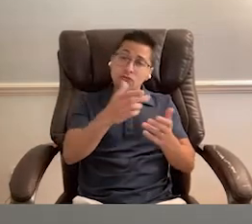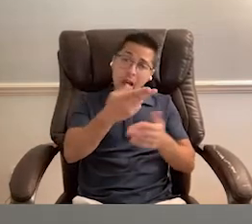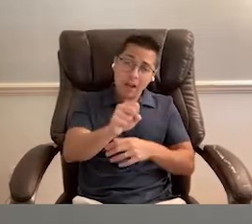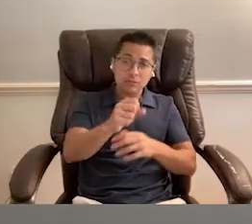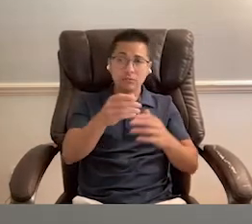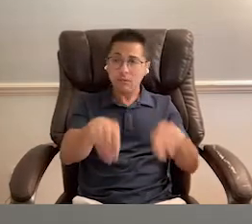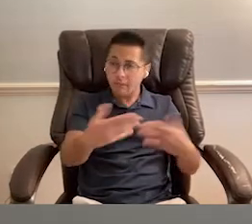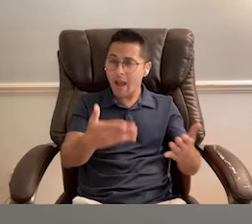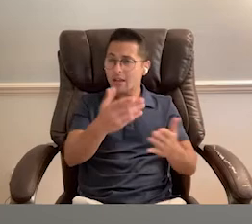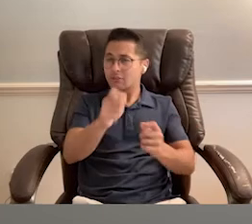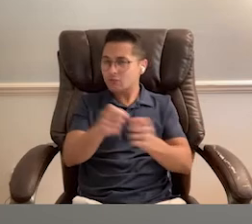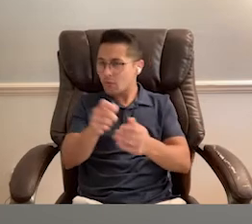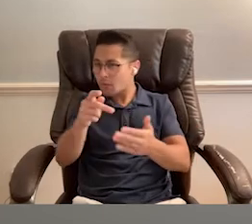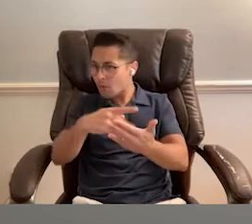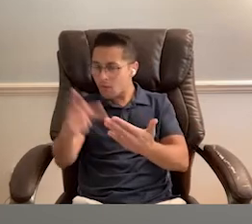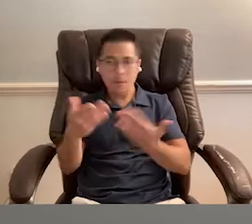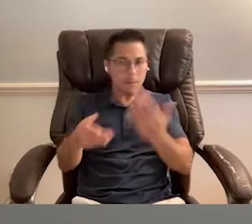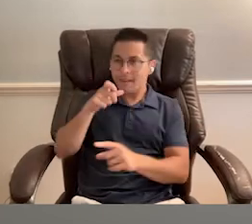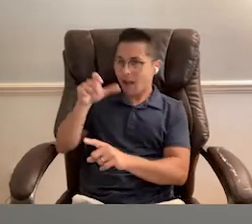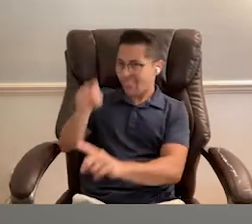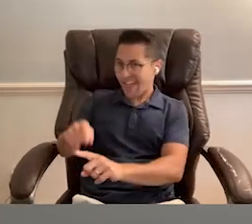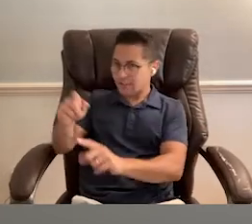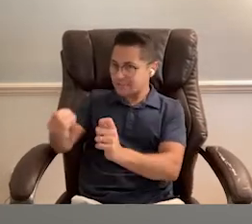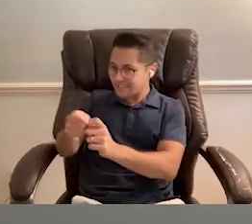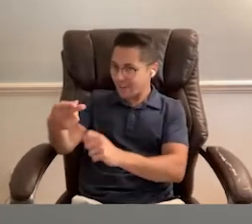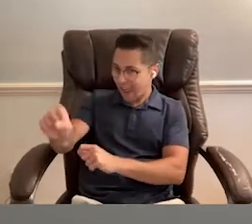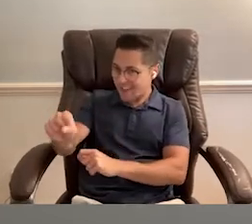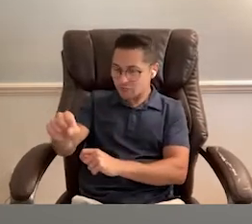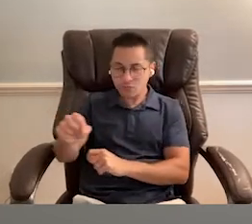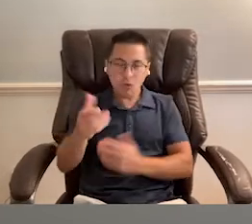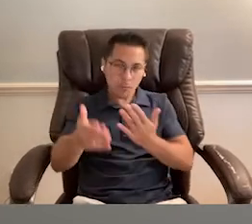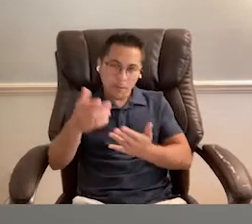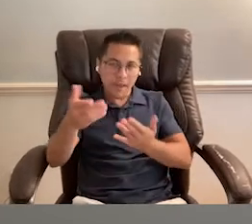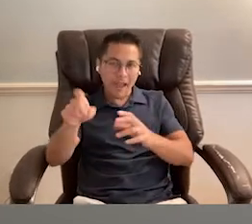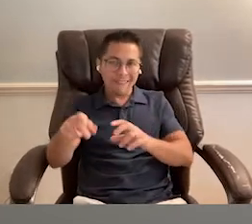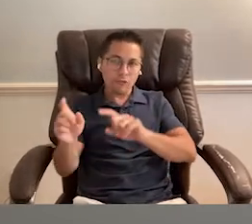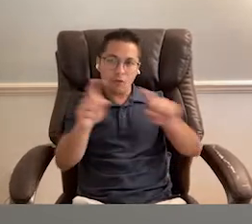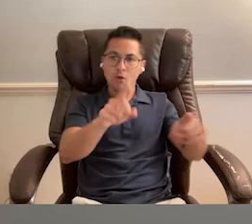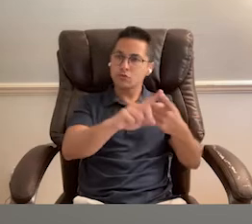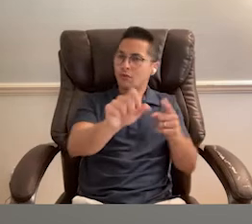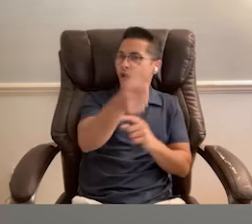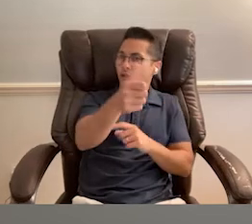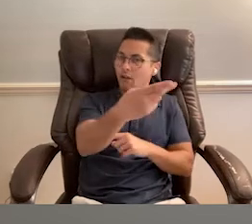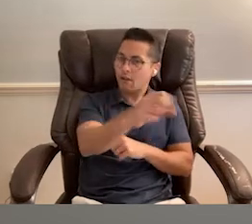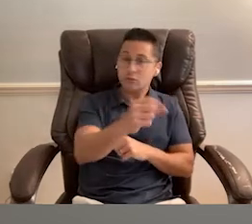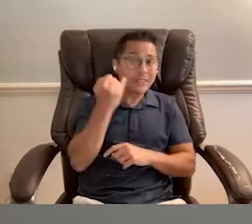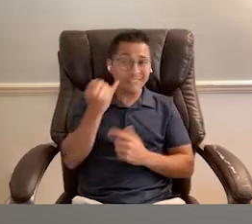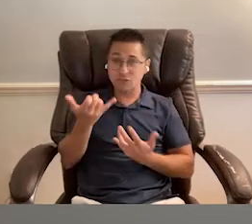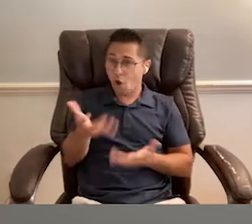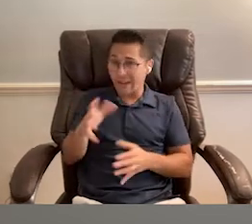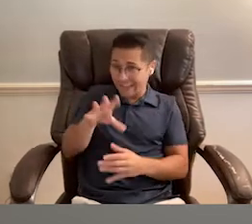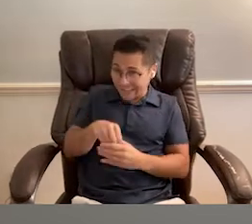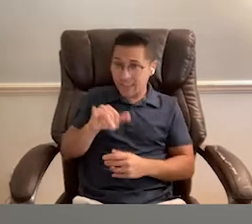certain programs. You might not have culinary at the high school he's supposed to go to, so you might have to go to a different high school. So if it's already in the